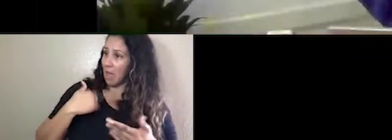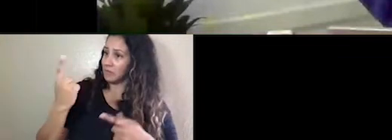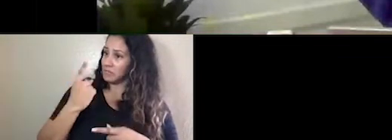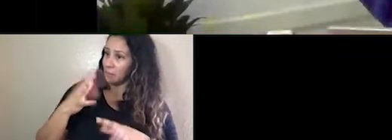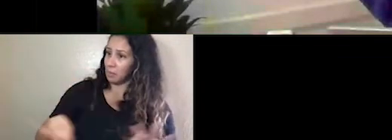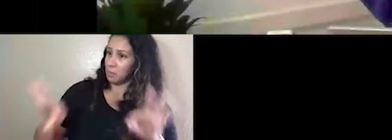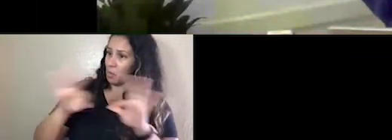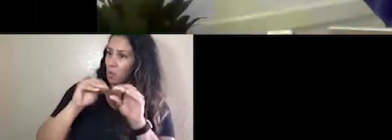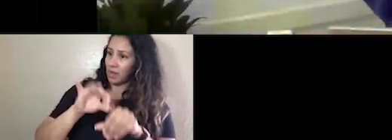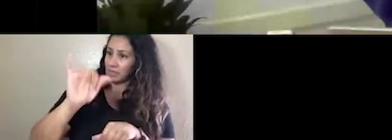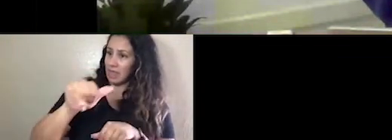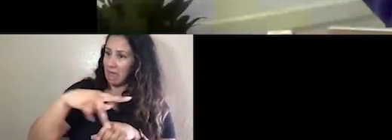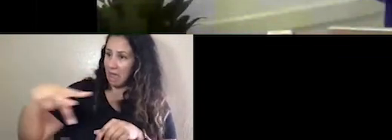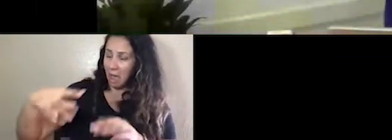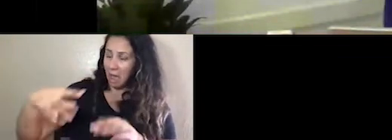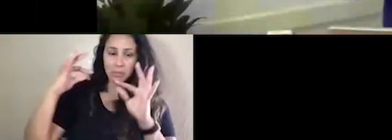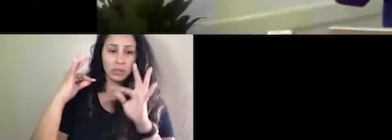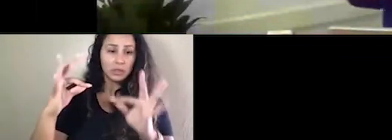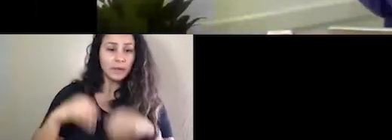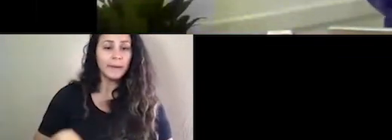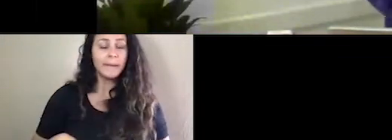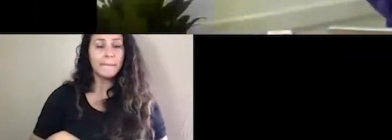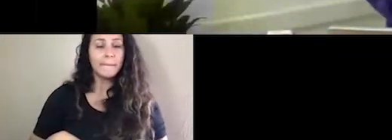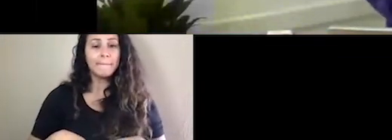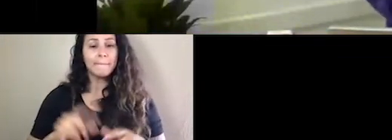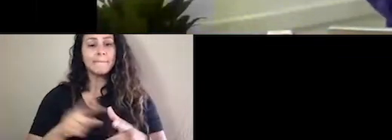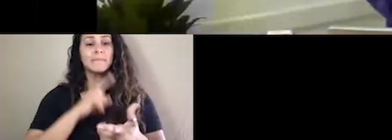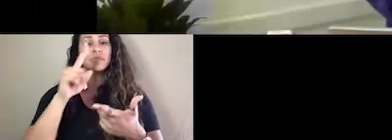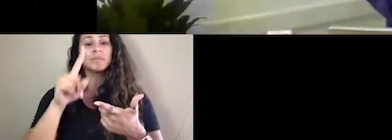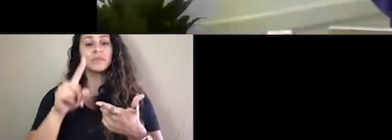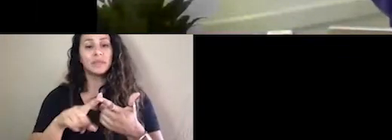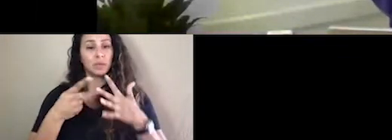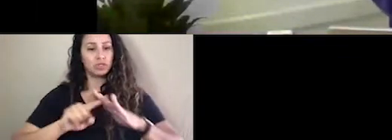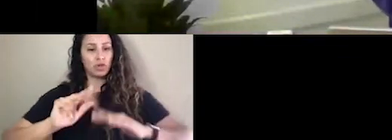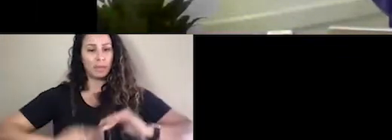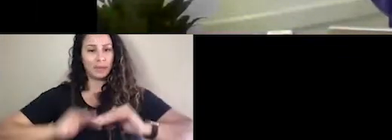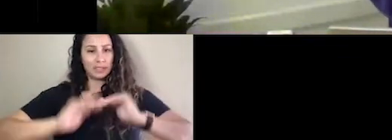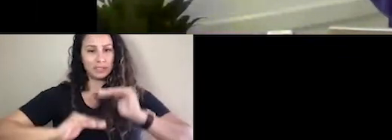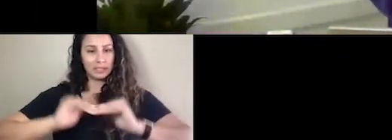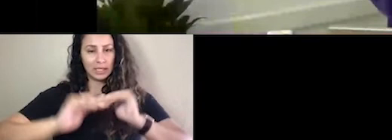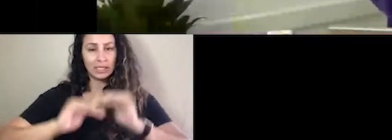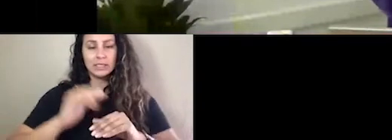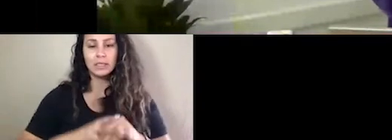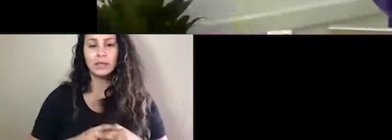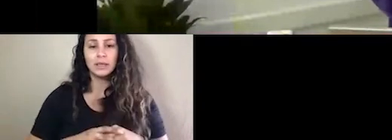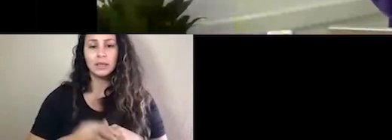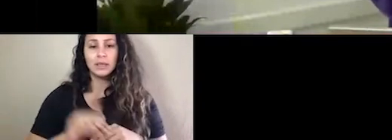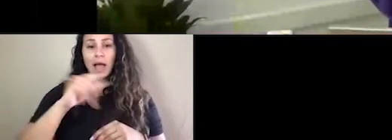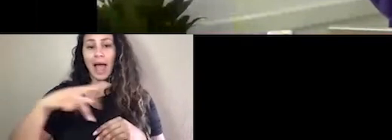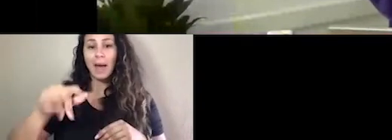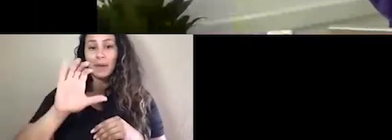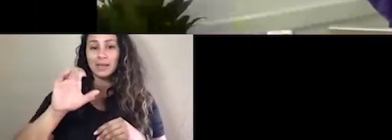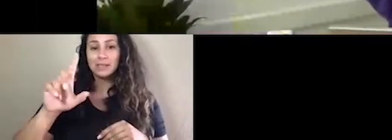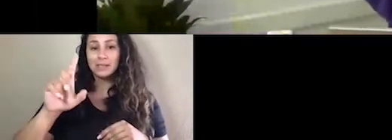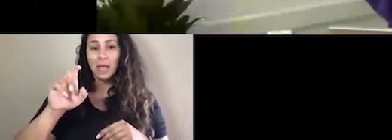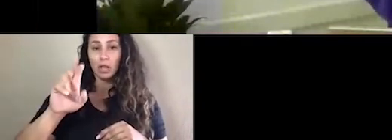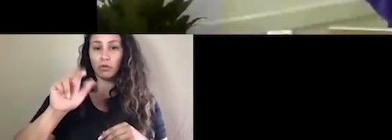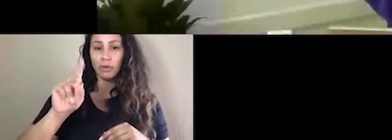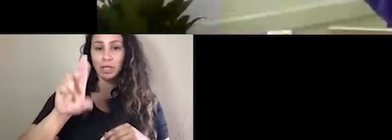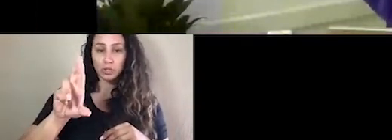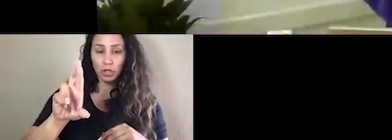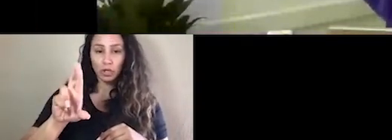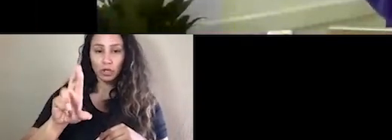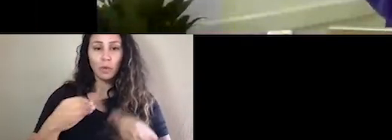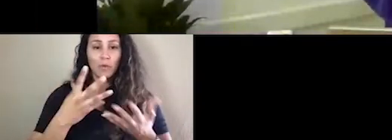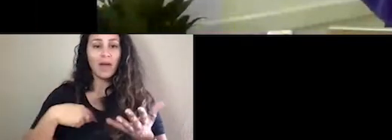So then the next step was that let's start building it. Again, App Accelerator provided us a lot of